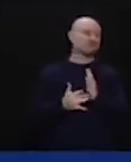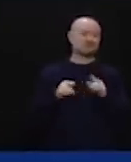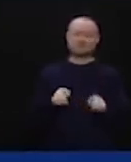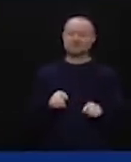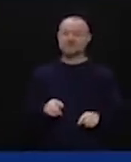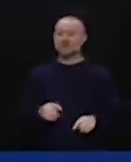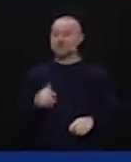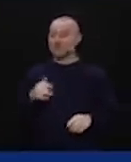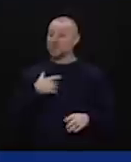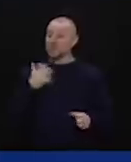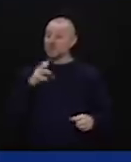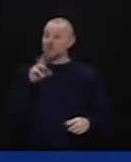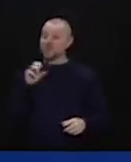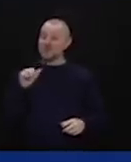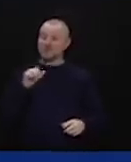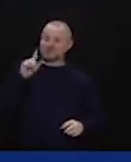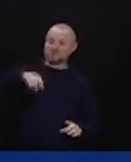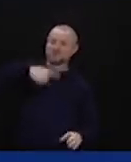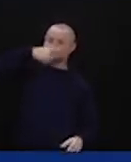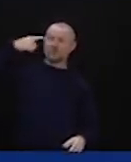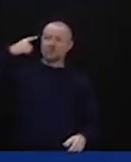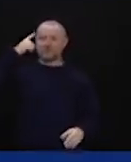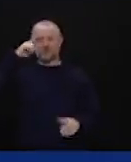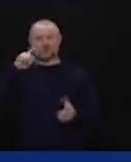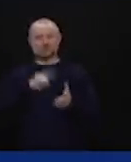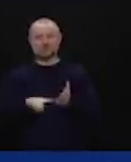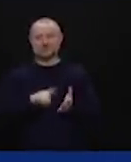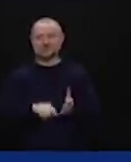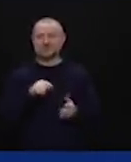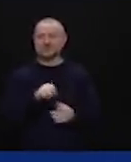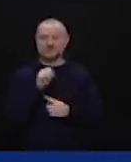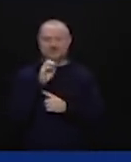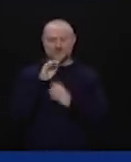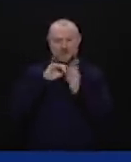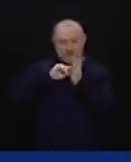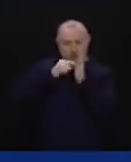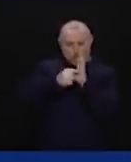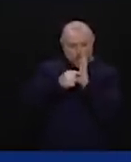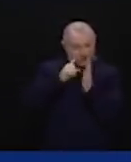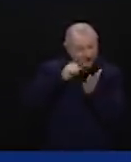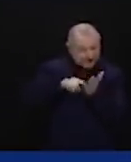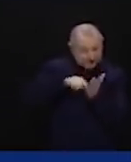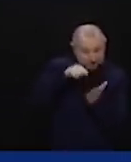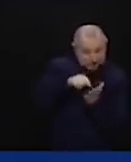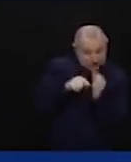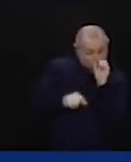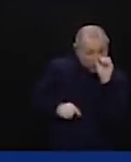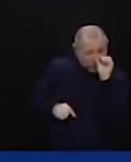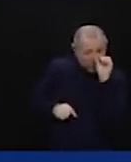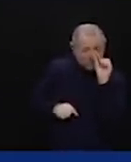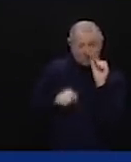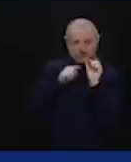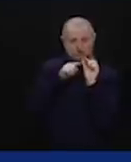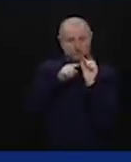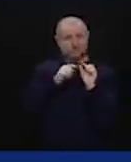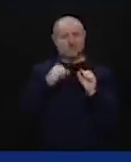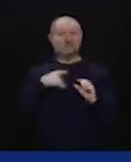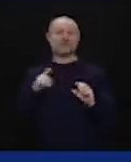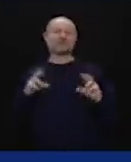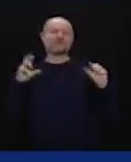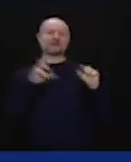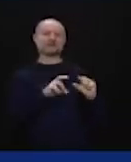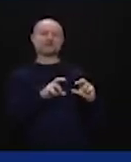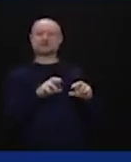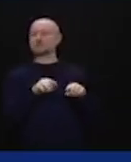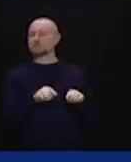one in semiconductor research, in these cutting-edge chips, we have to invest. We have to